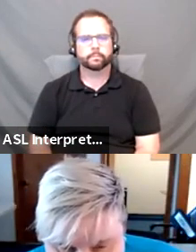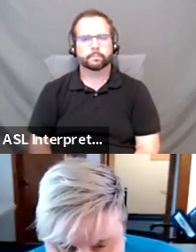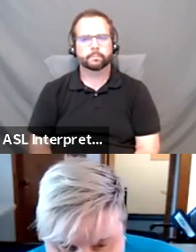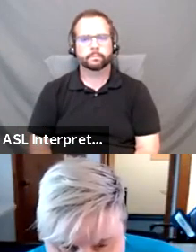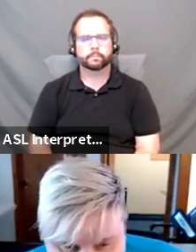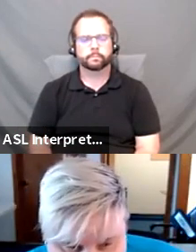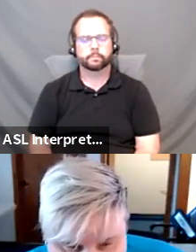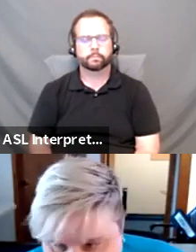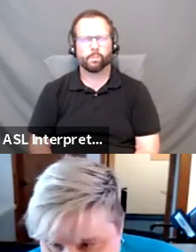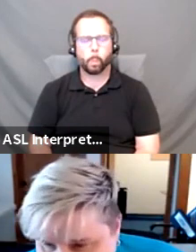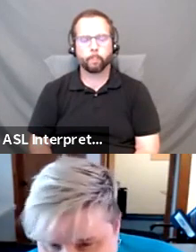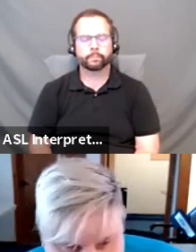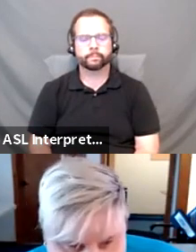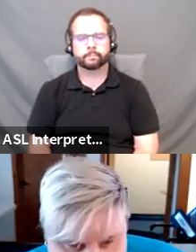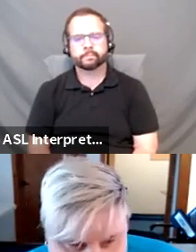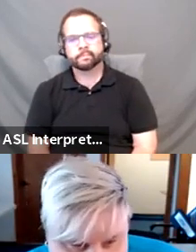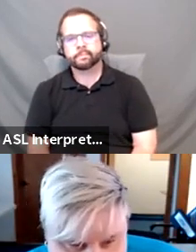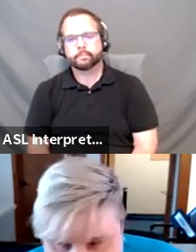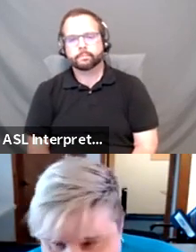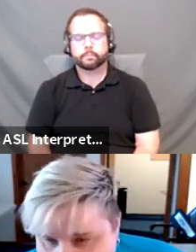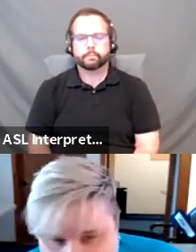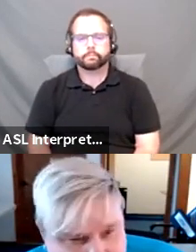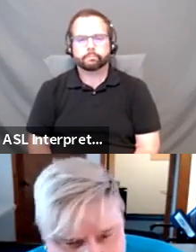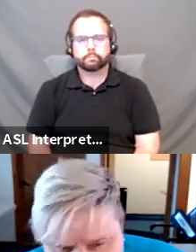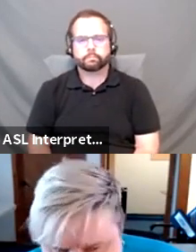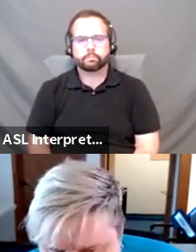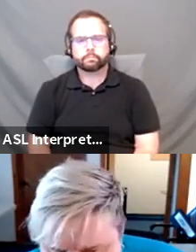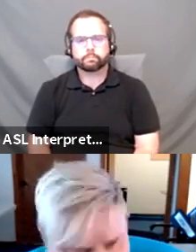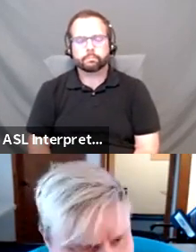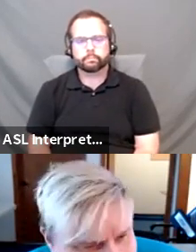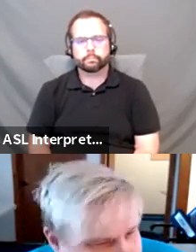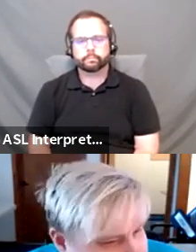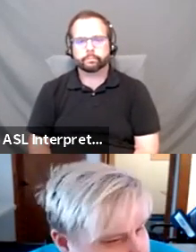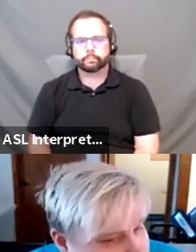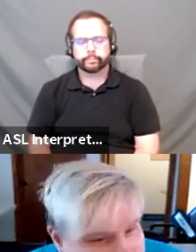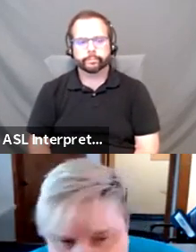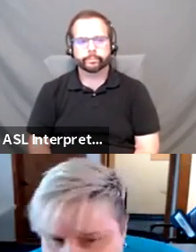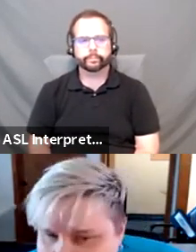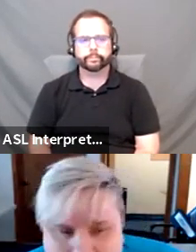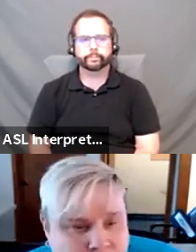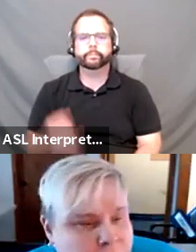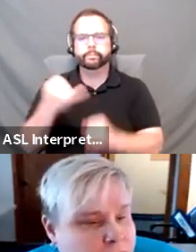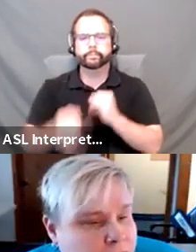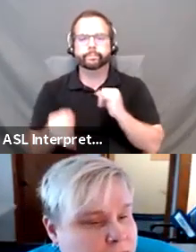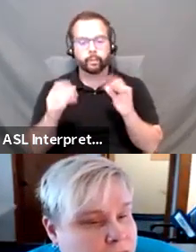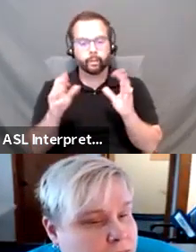I know there was one, we kind of got around talking about it on one of our last calls, was a lot